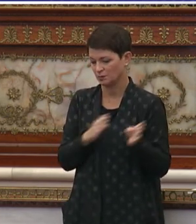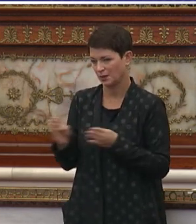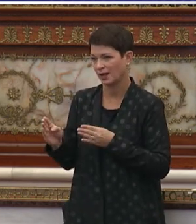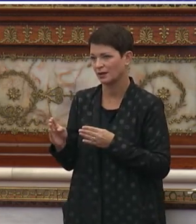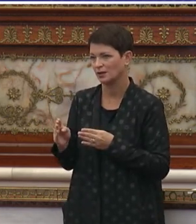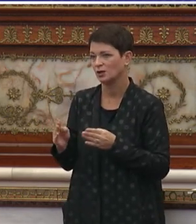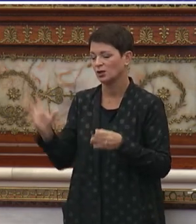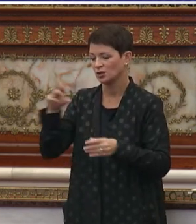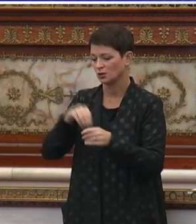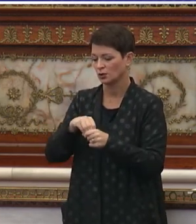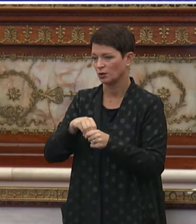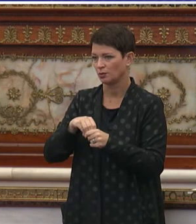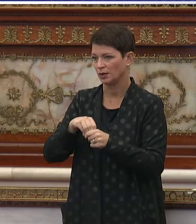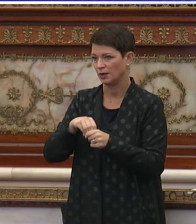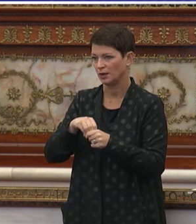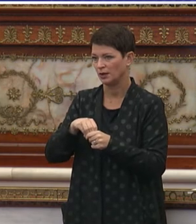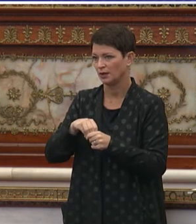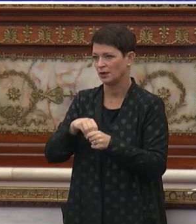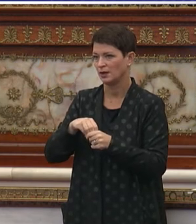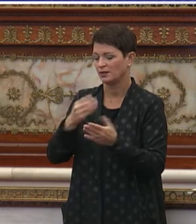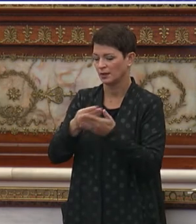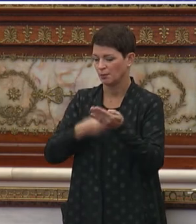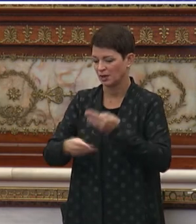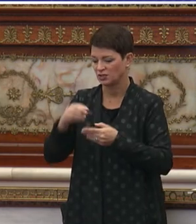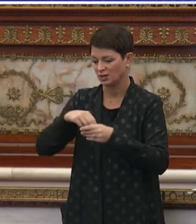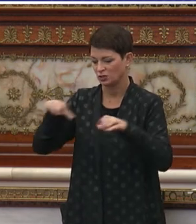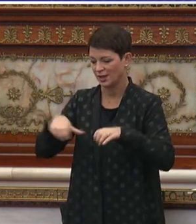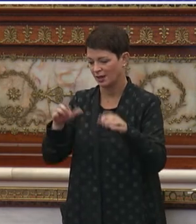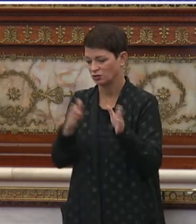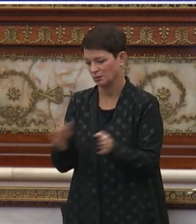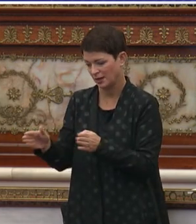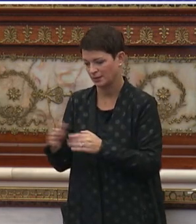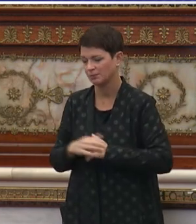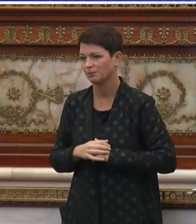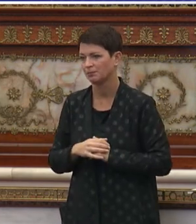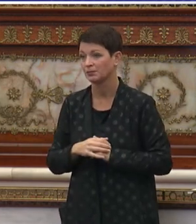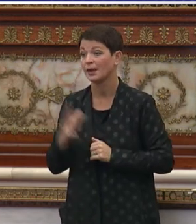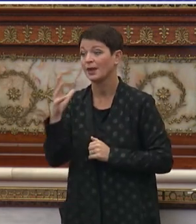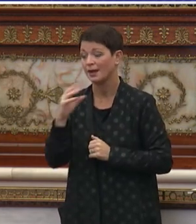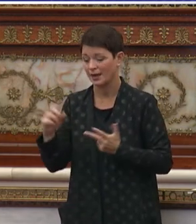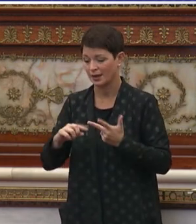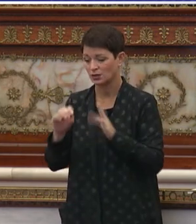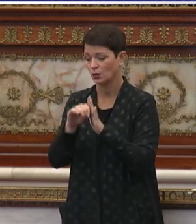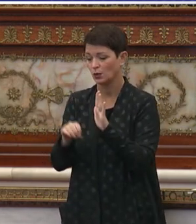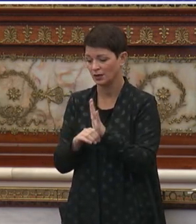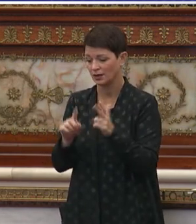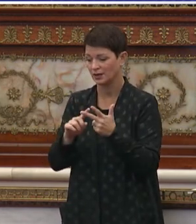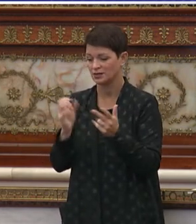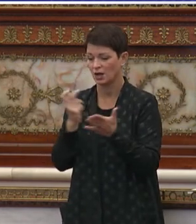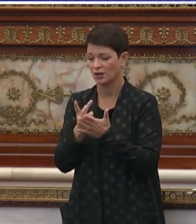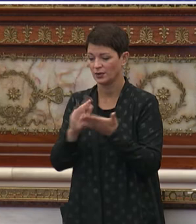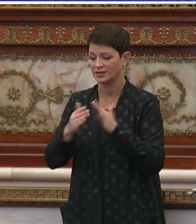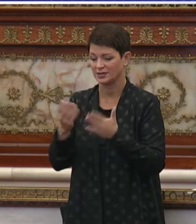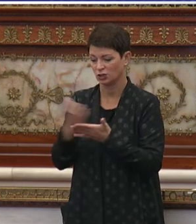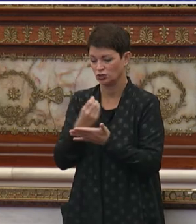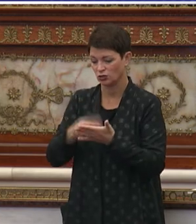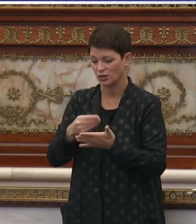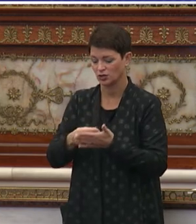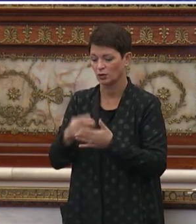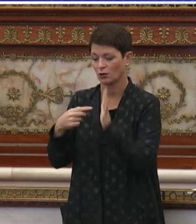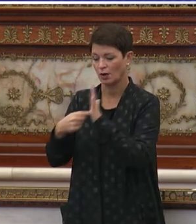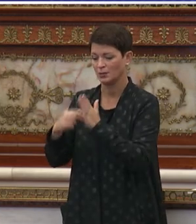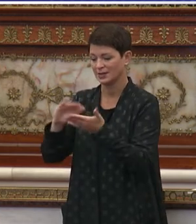to incorporate the program statement and budget into the action plan, and an ordinance authorizing the city treasurer on behalf of the